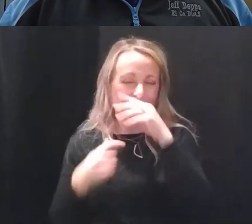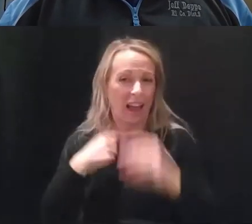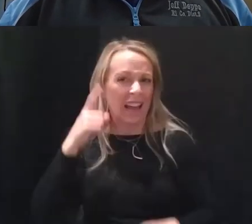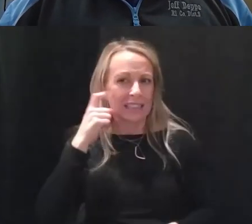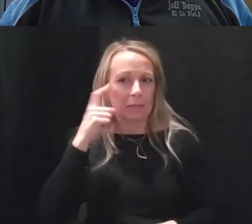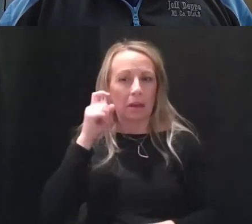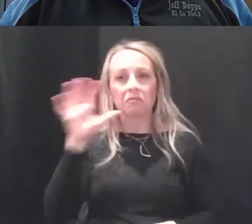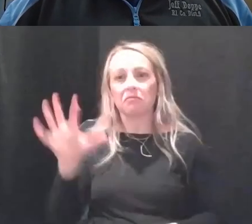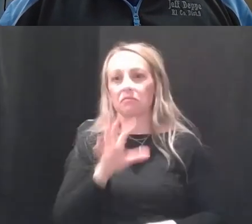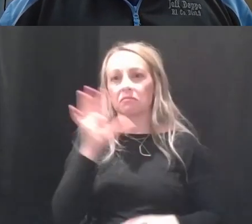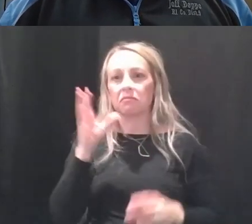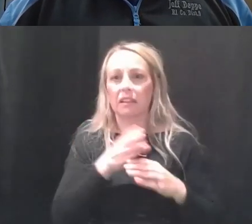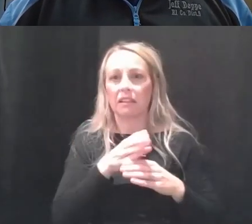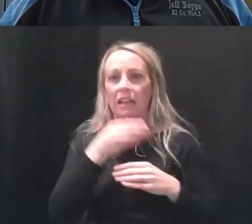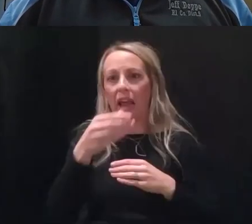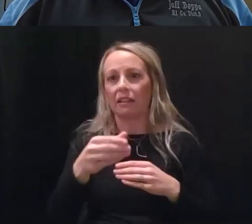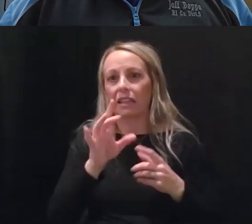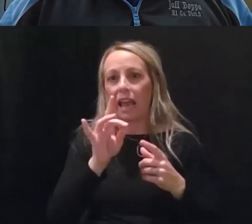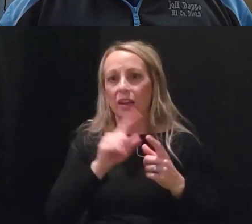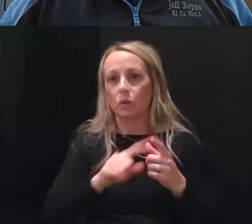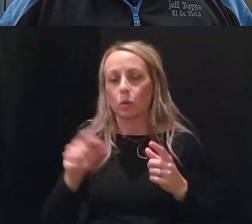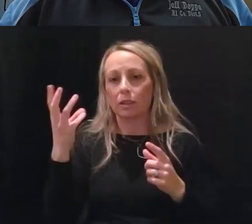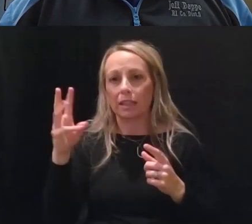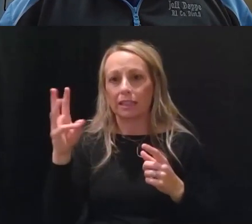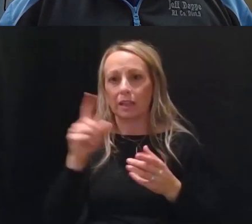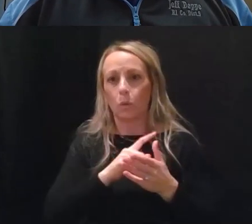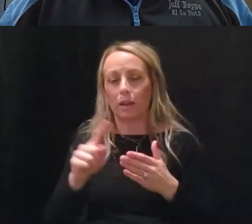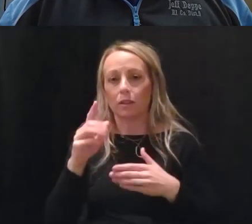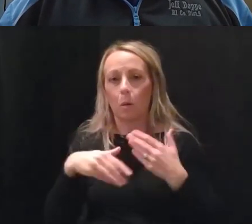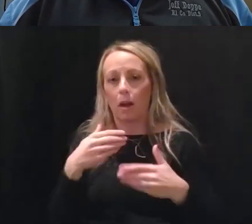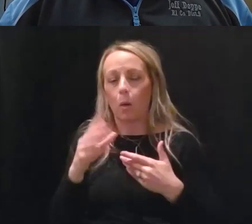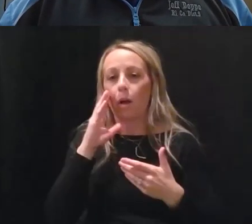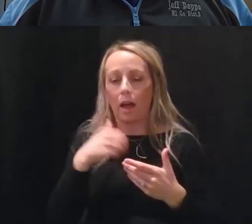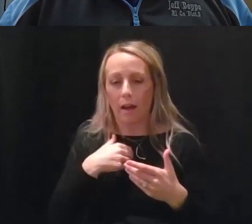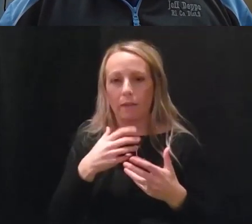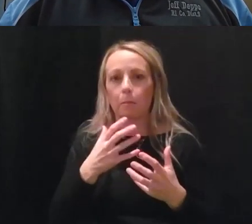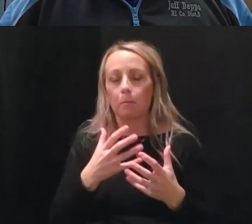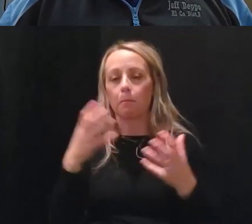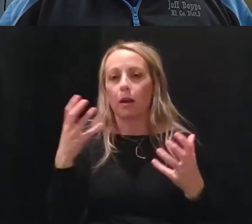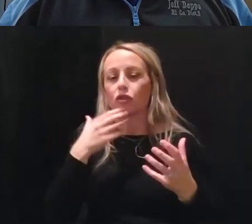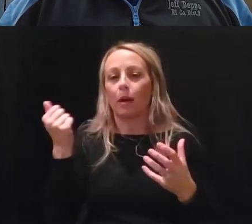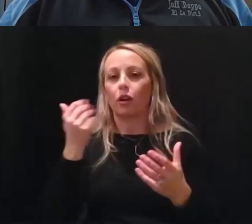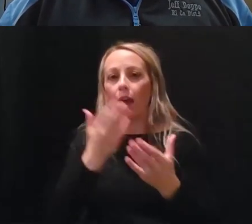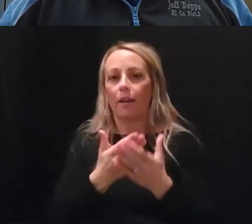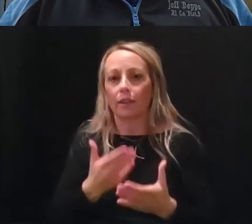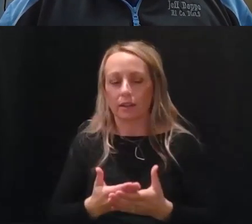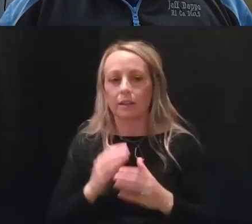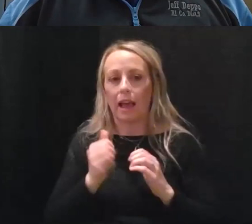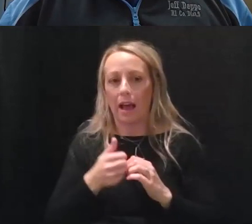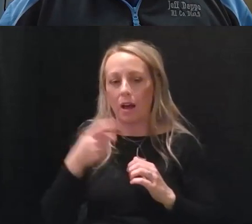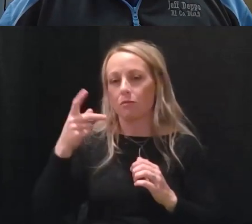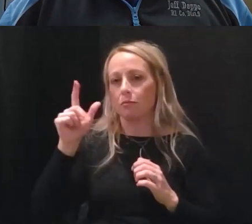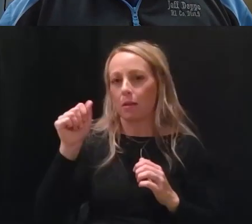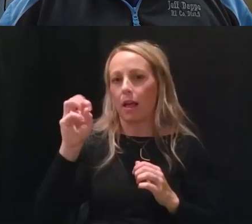to 16 weeks go by, we'll have much better evidence about how effective convalescent